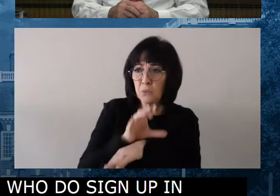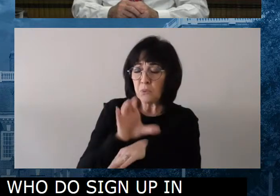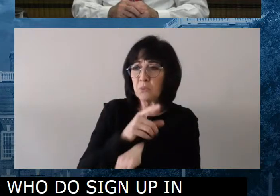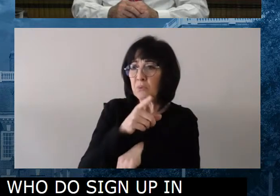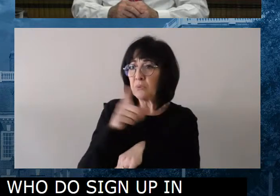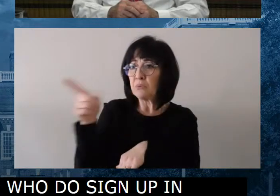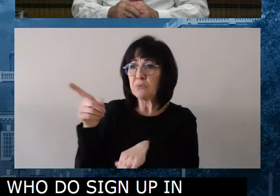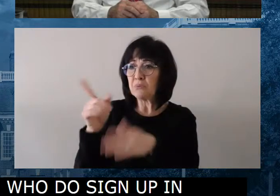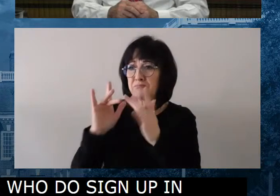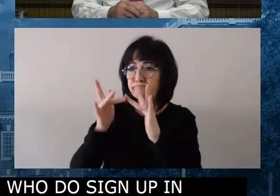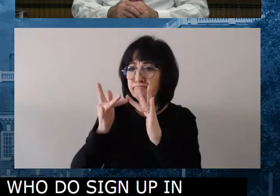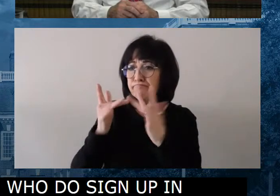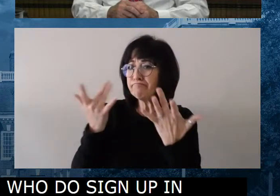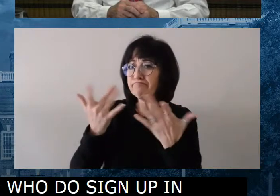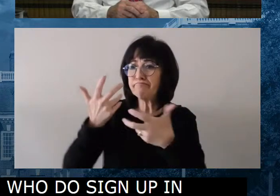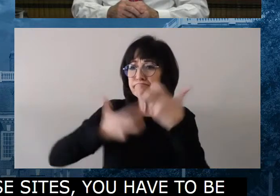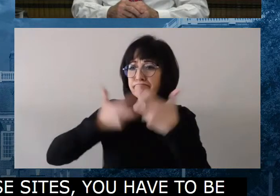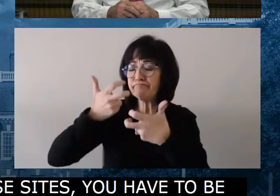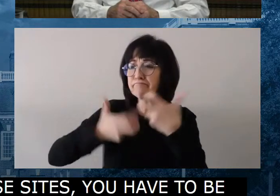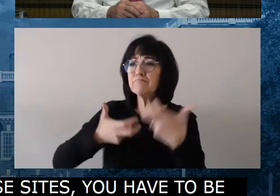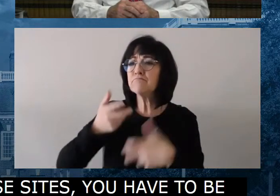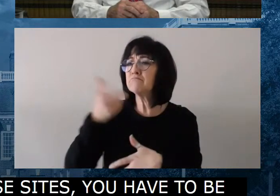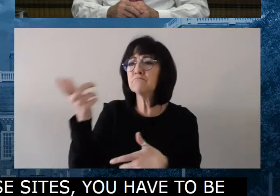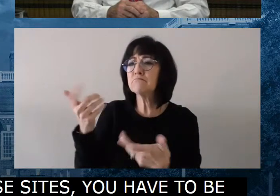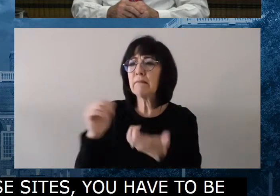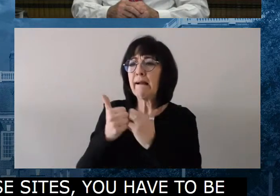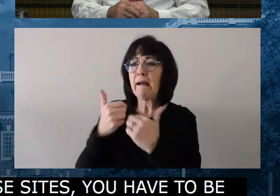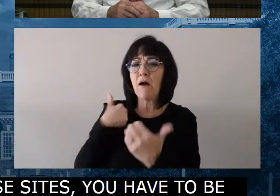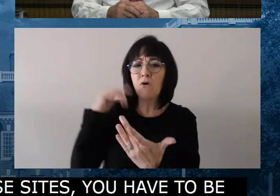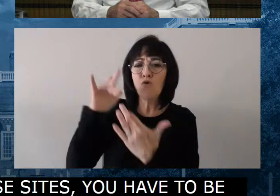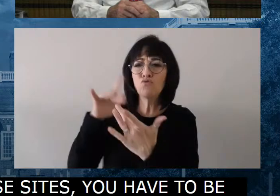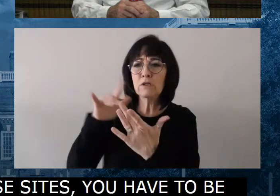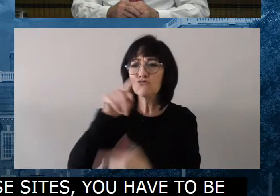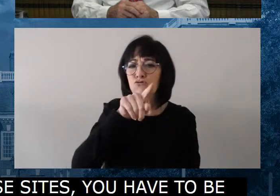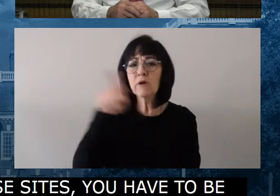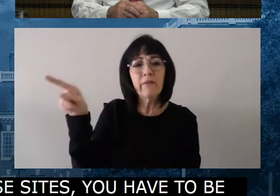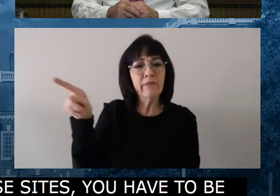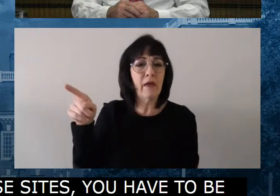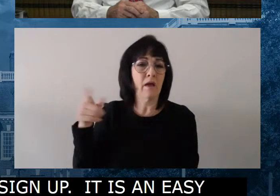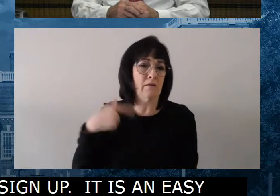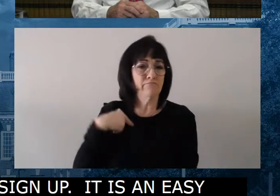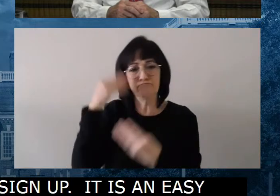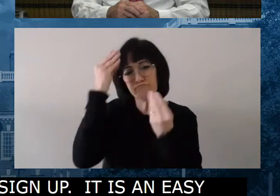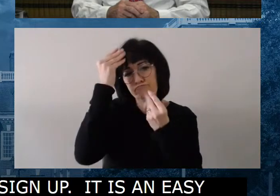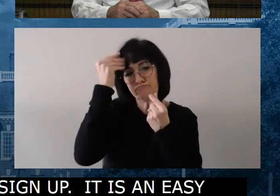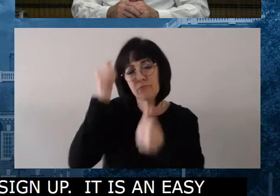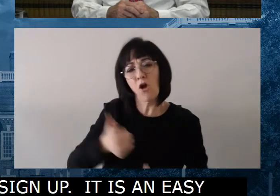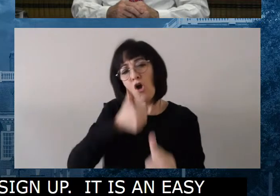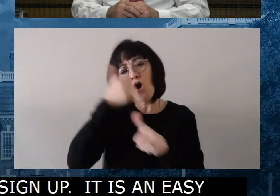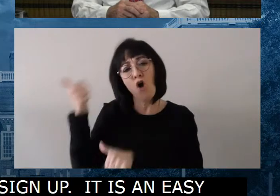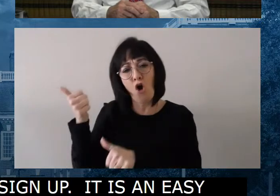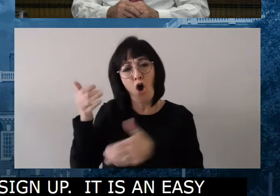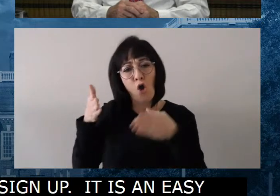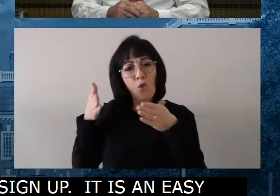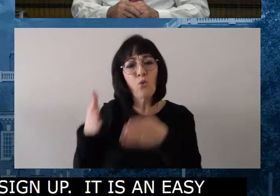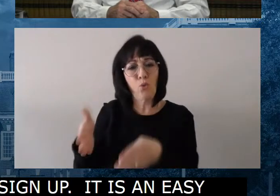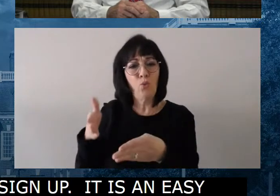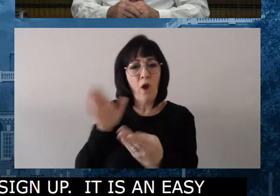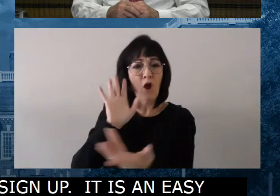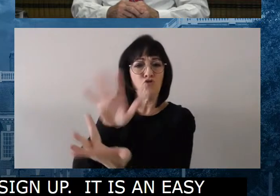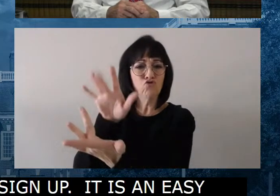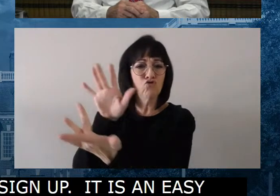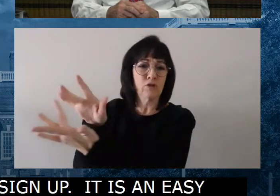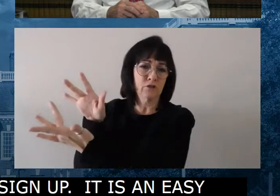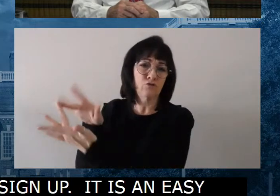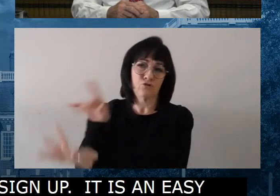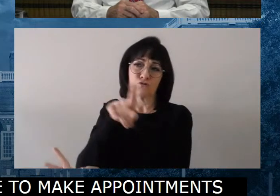easy process, and we'll be able to make appointments available for you at Curative, at Dover Downs, and we would